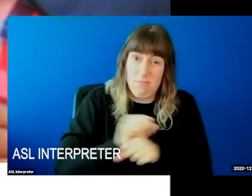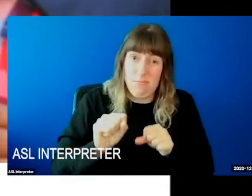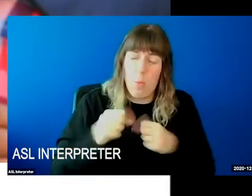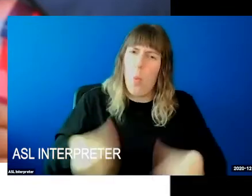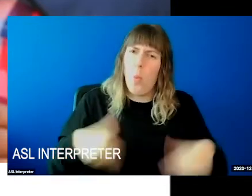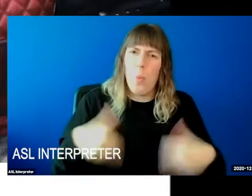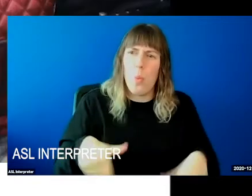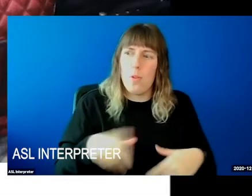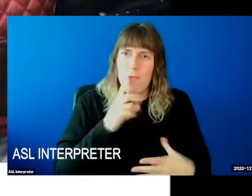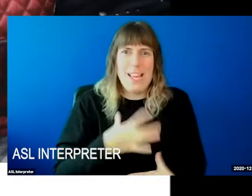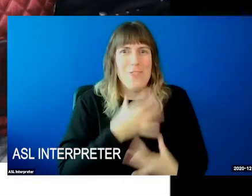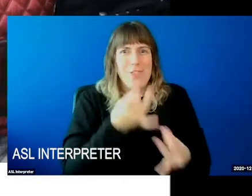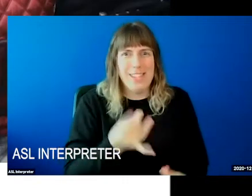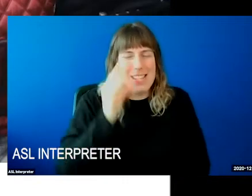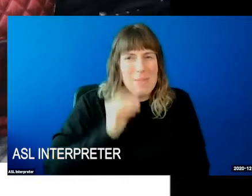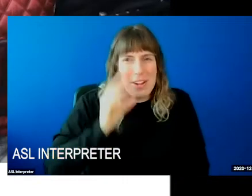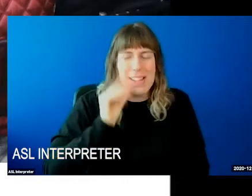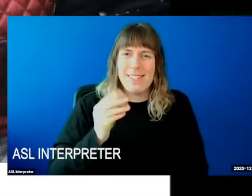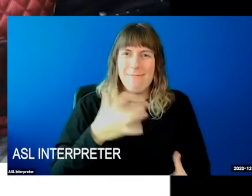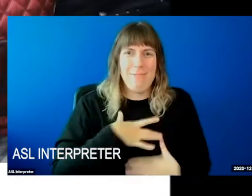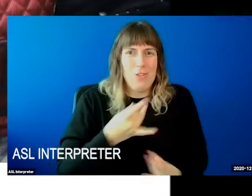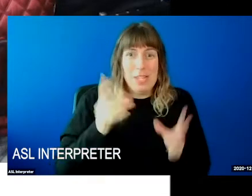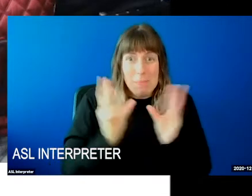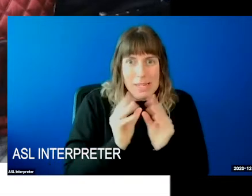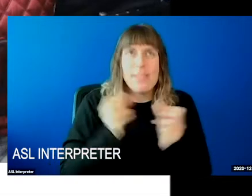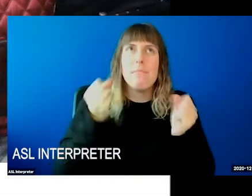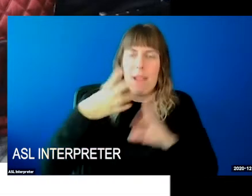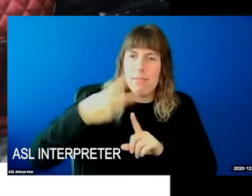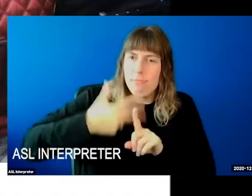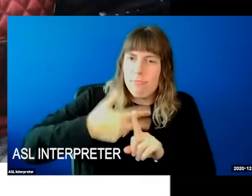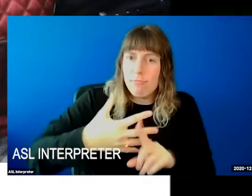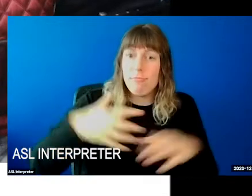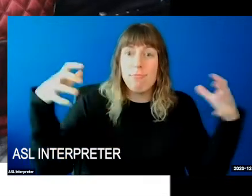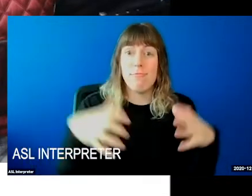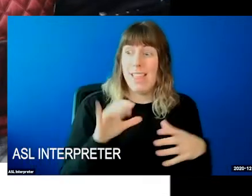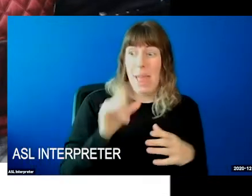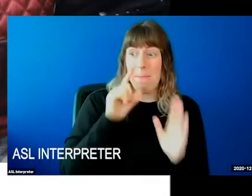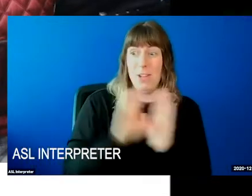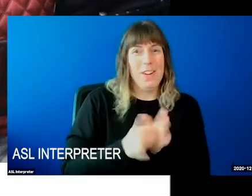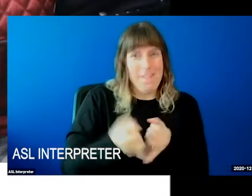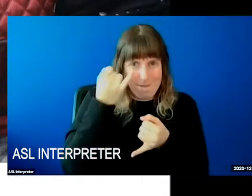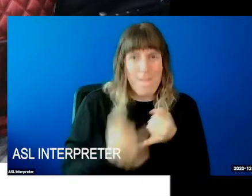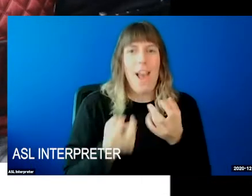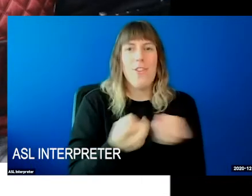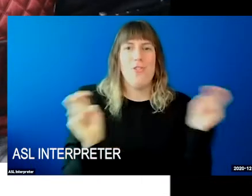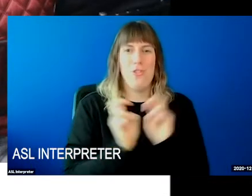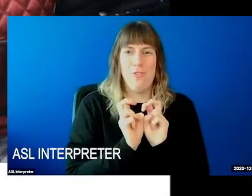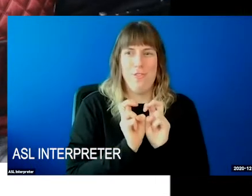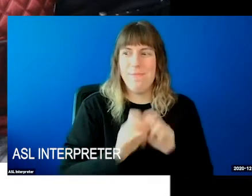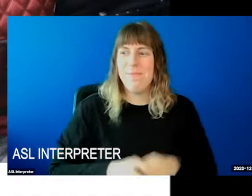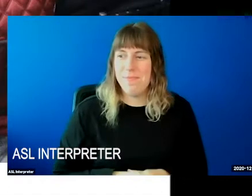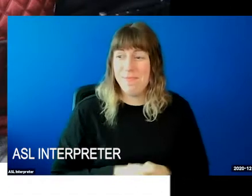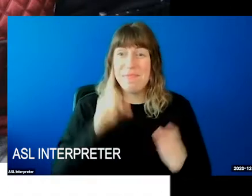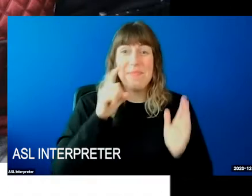pretty interesting series of meetings, went on for many months. This is the final circle of that group, and